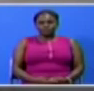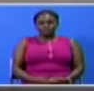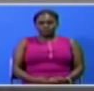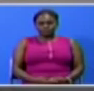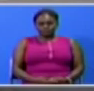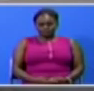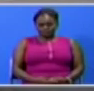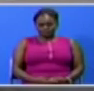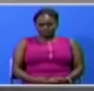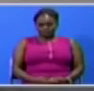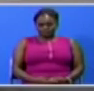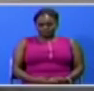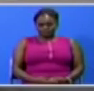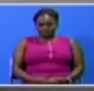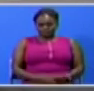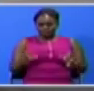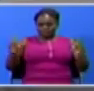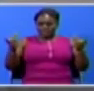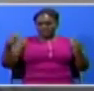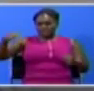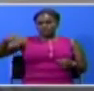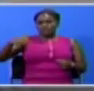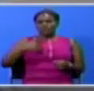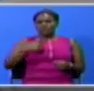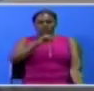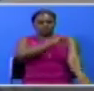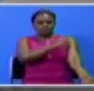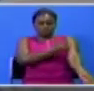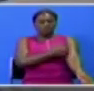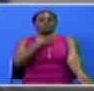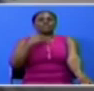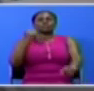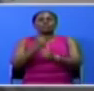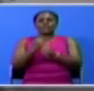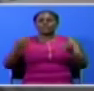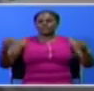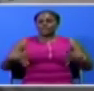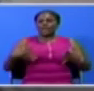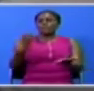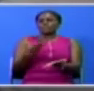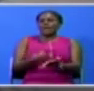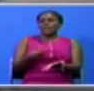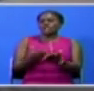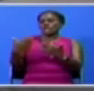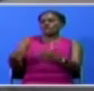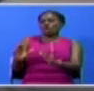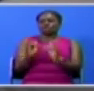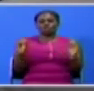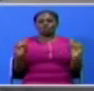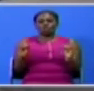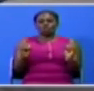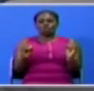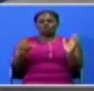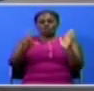Contrary to what appeared in the media today, the authority wishes to clarify that no money has been lost in the authorization given